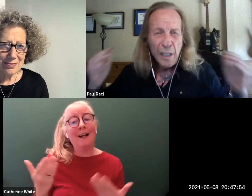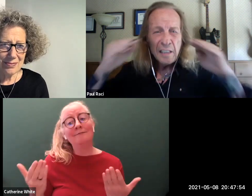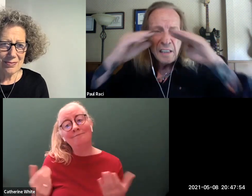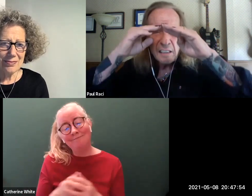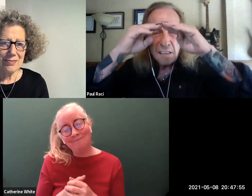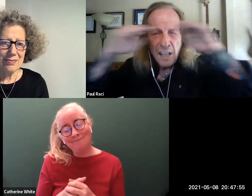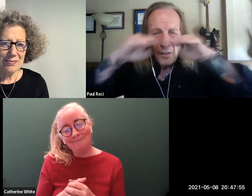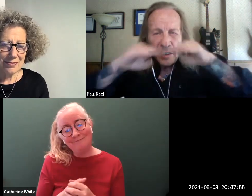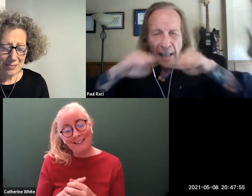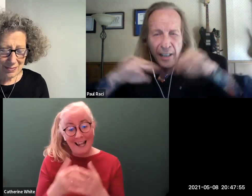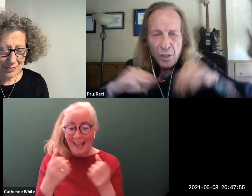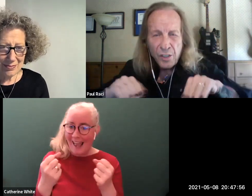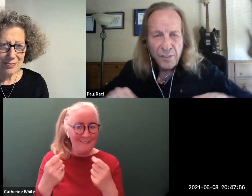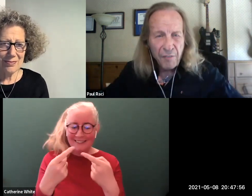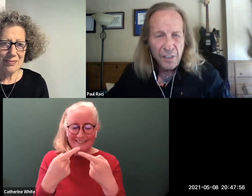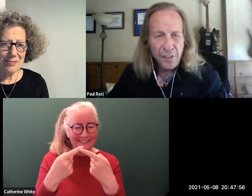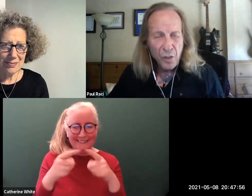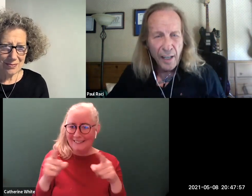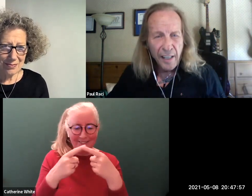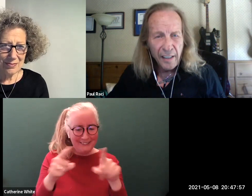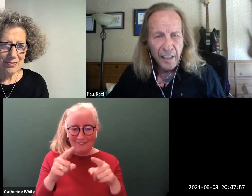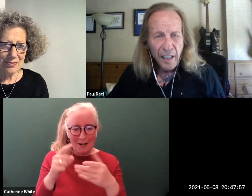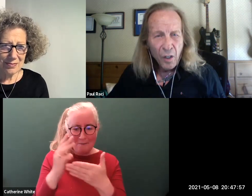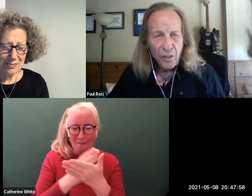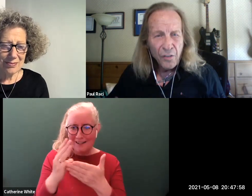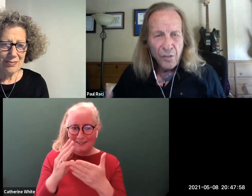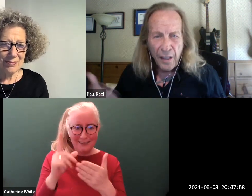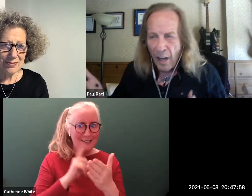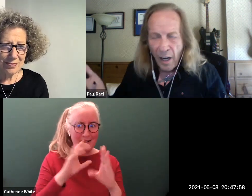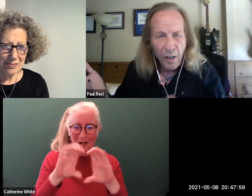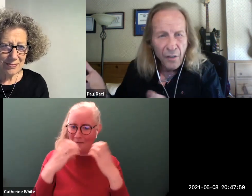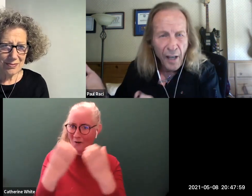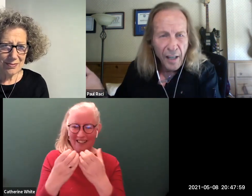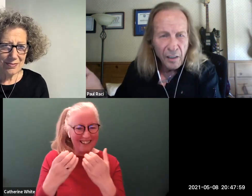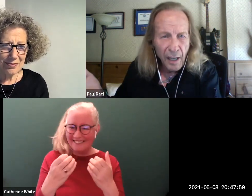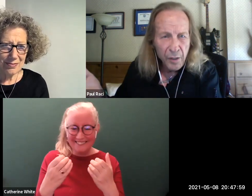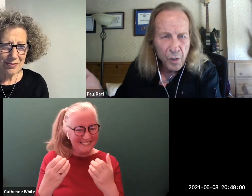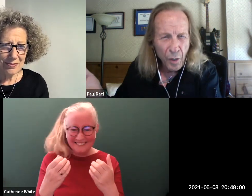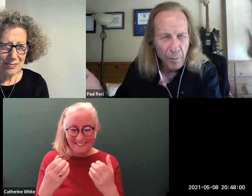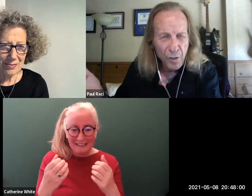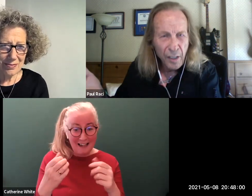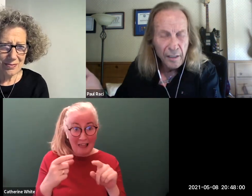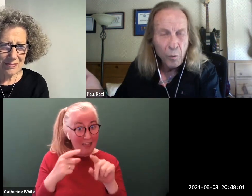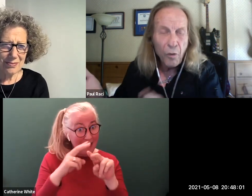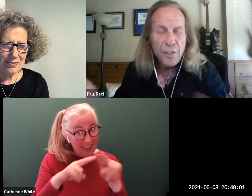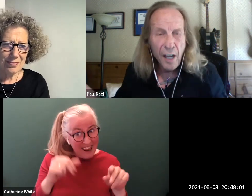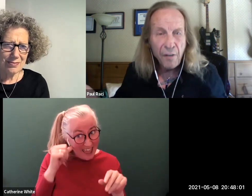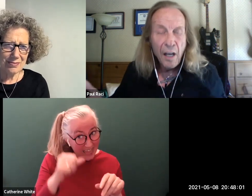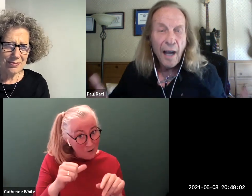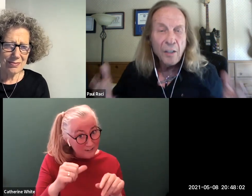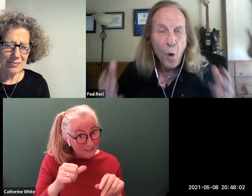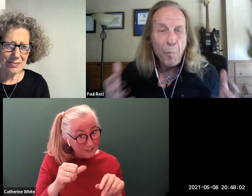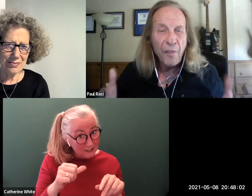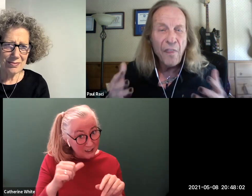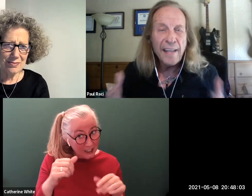whole level and layers of deafness that you're not getting. They're not allowed to enjoy music. Well, they're deaf.